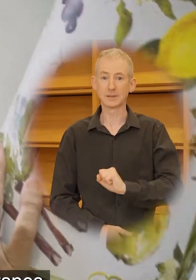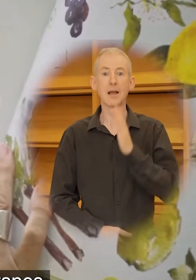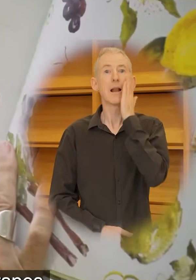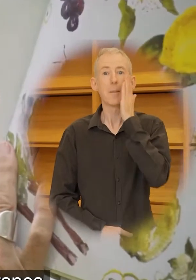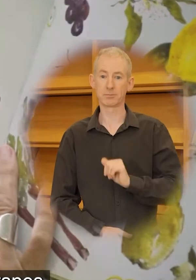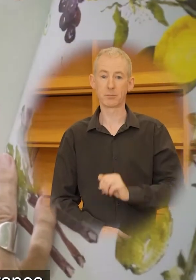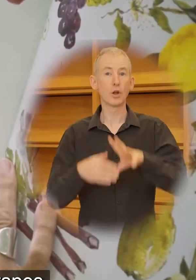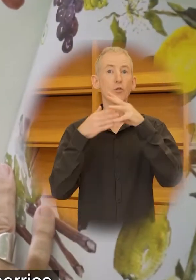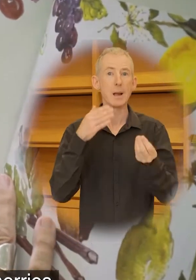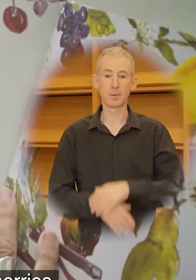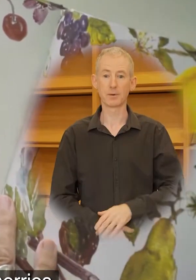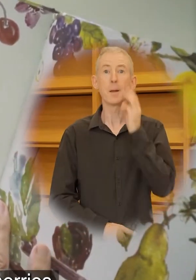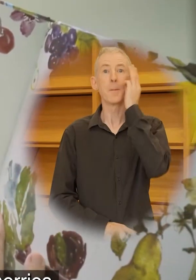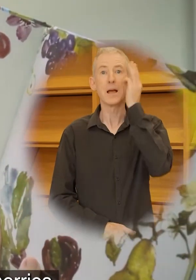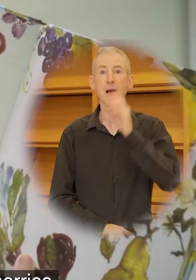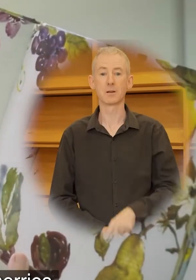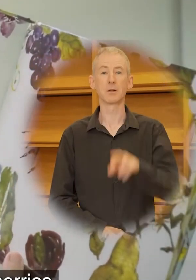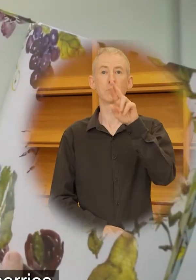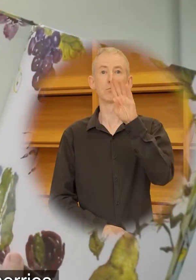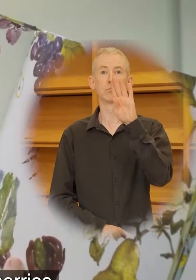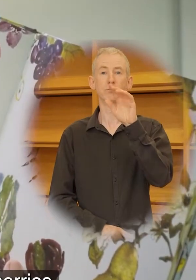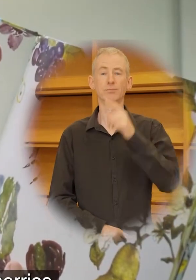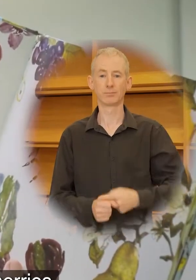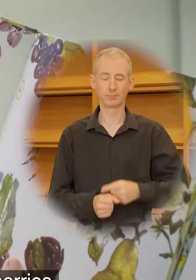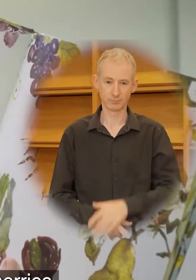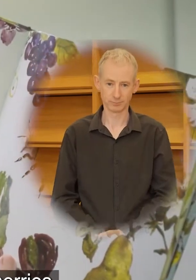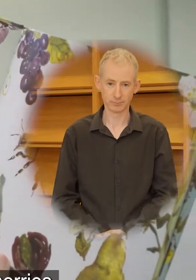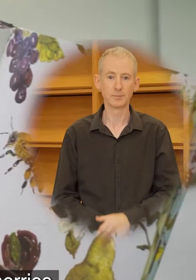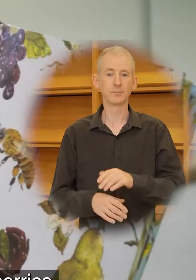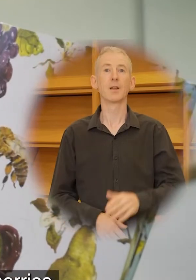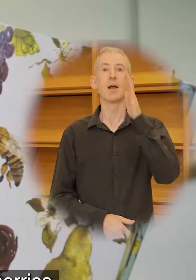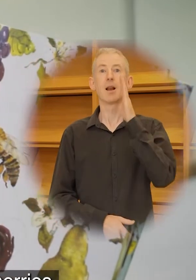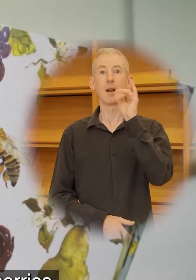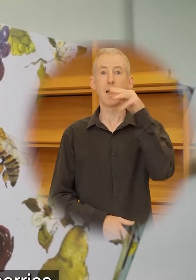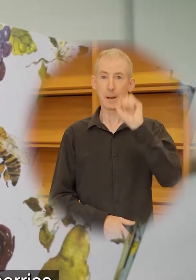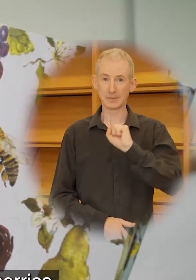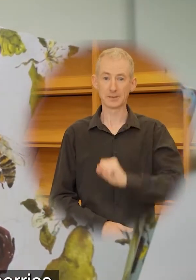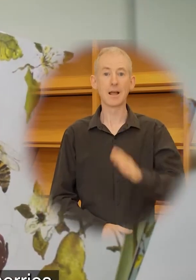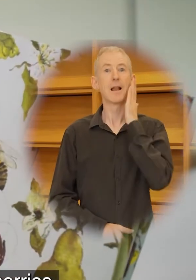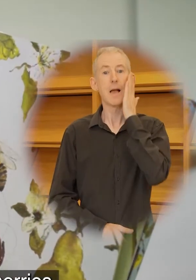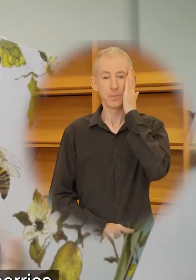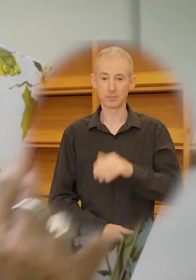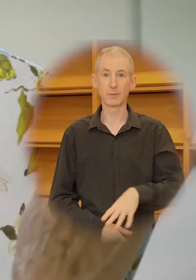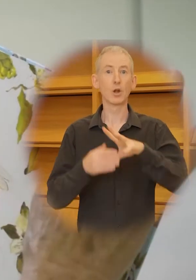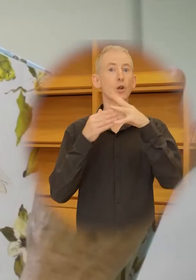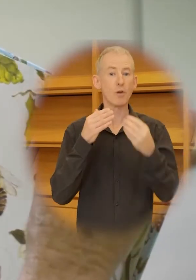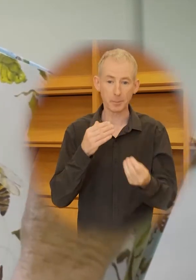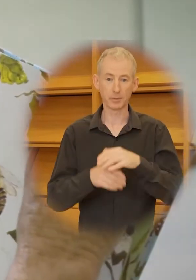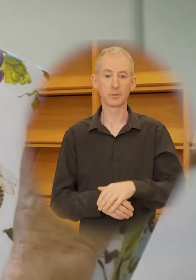The limes, the lemons and the grapes, the pears, the rhubarb and the